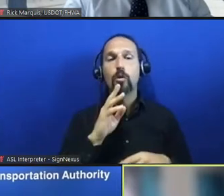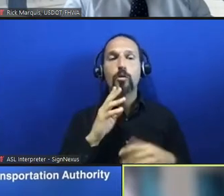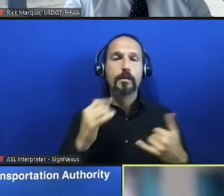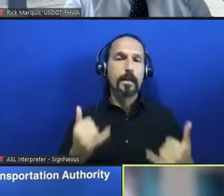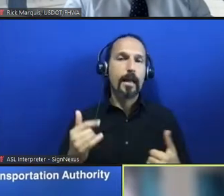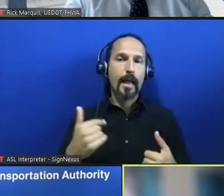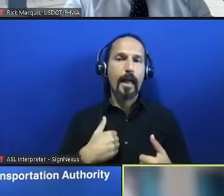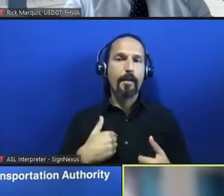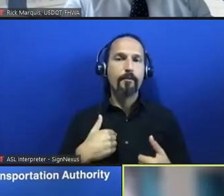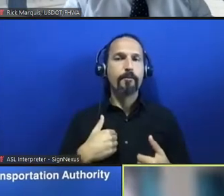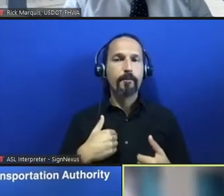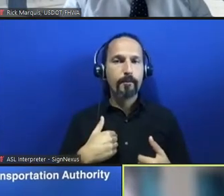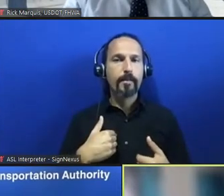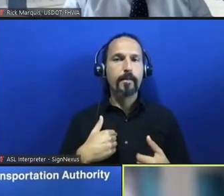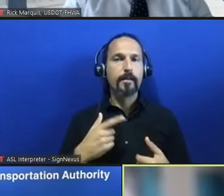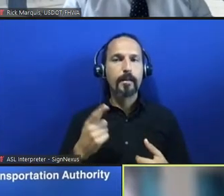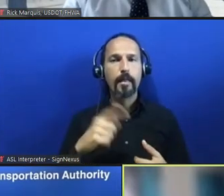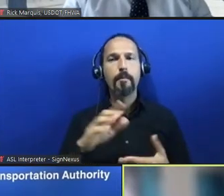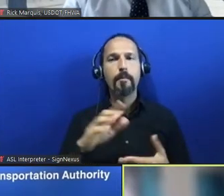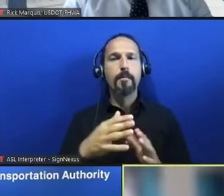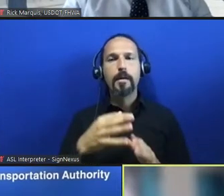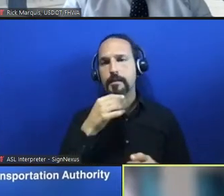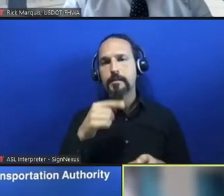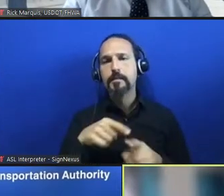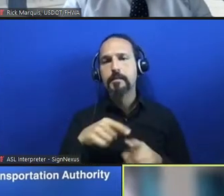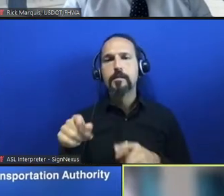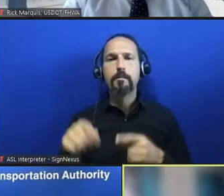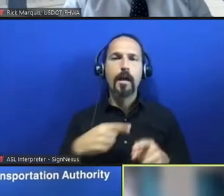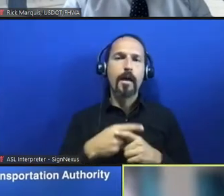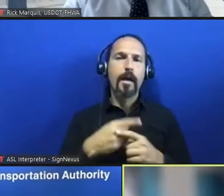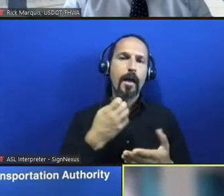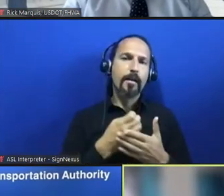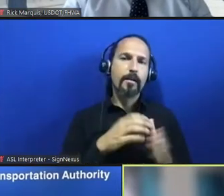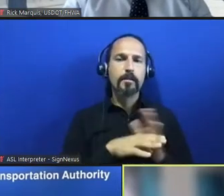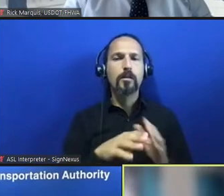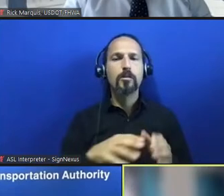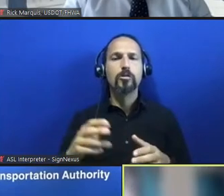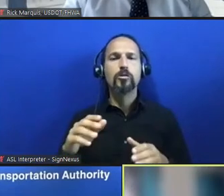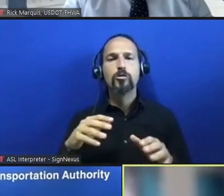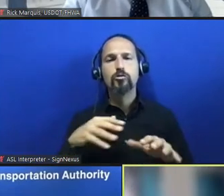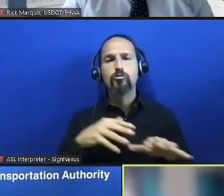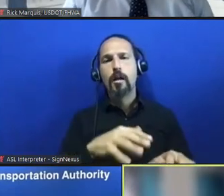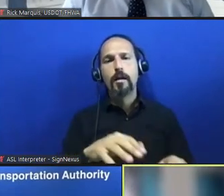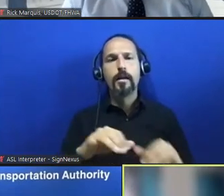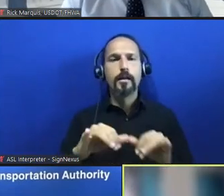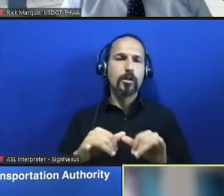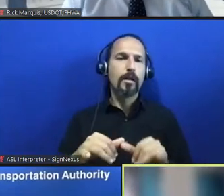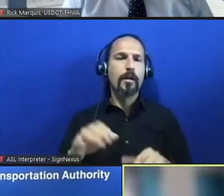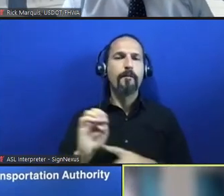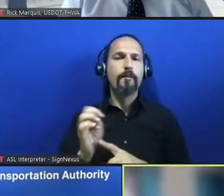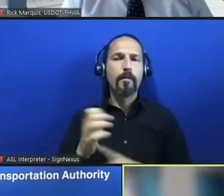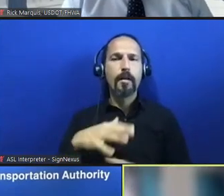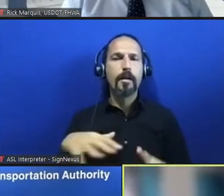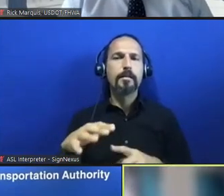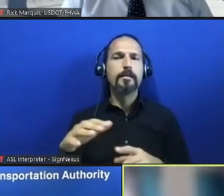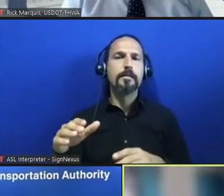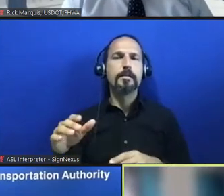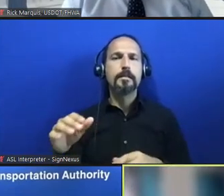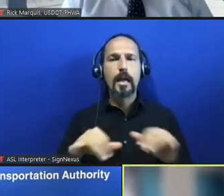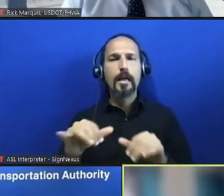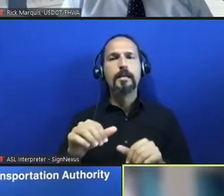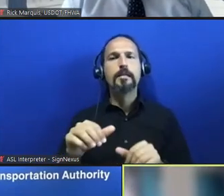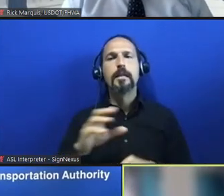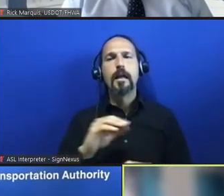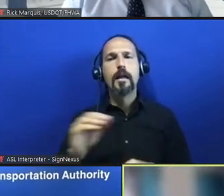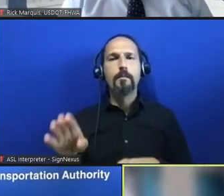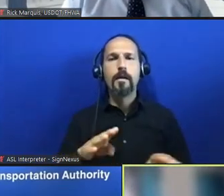have designated themselves experts on economic development traffic engineering environmental science Behavioral Science and so